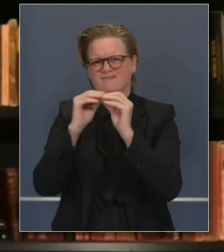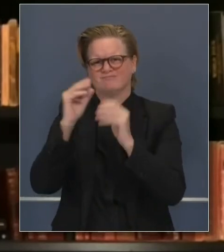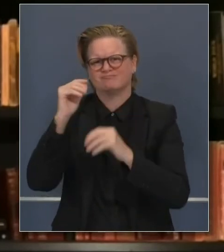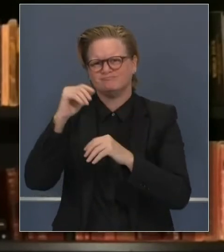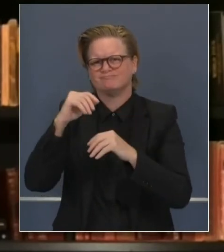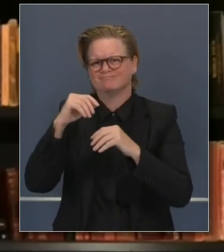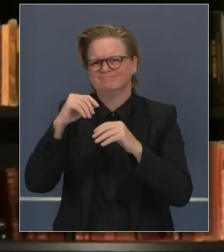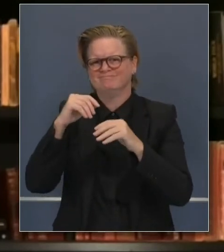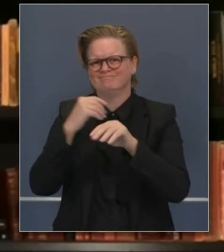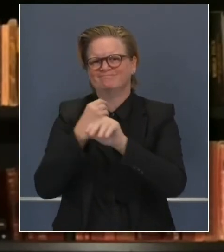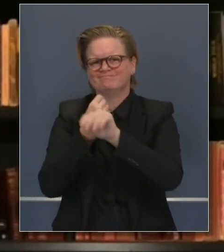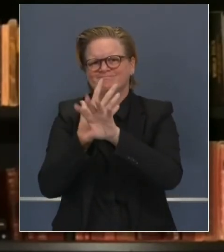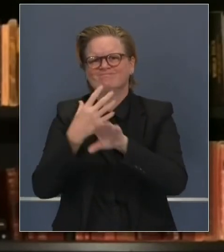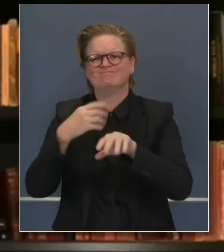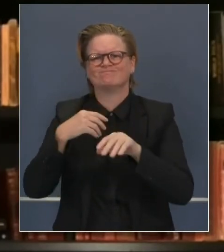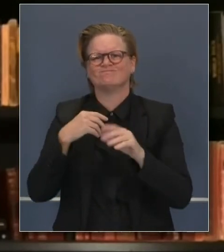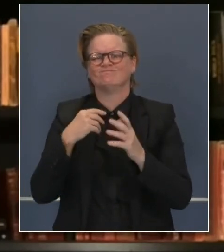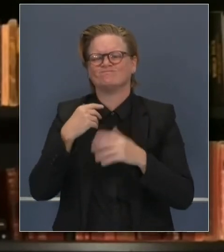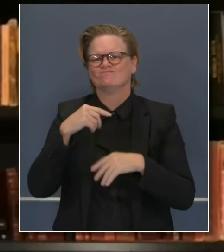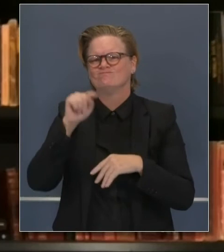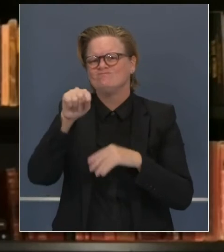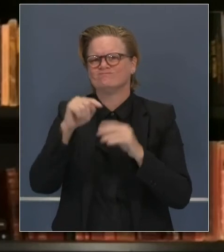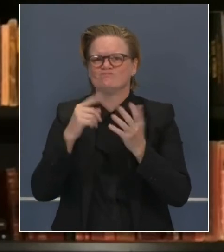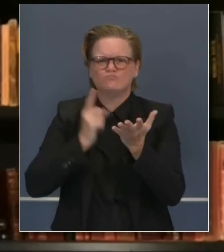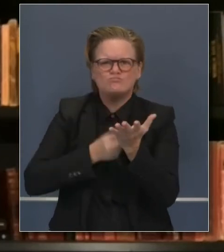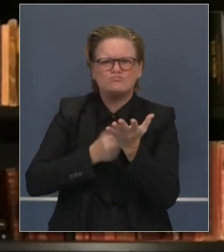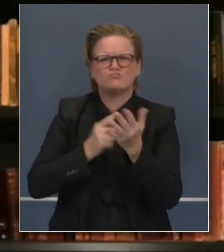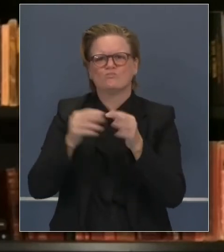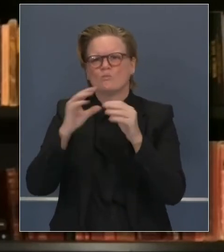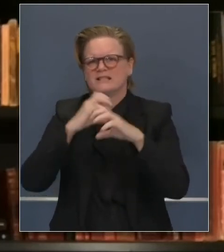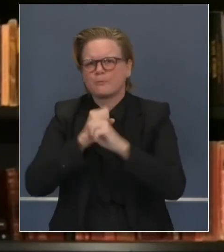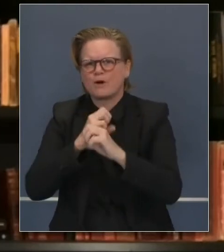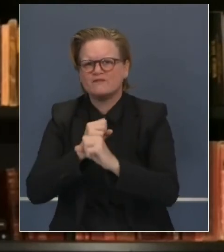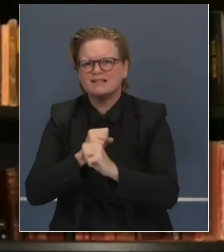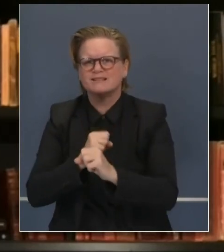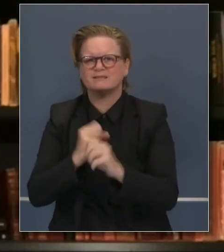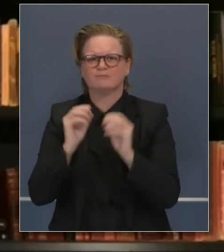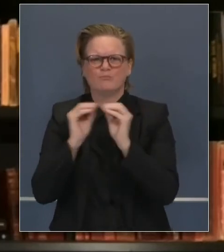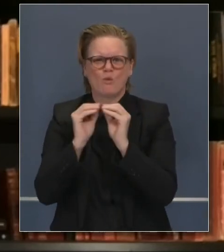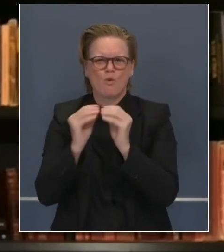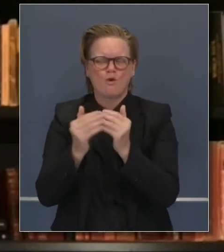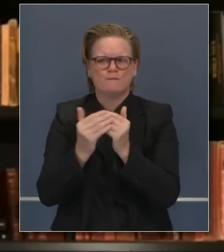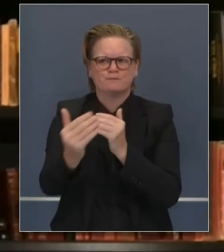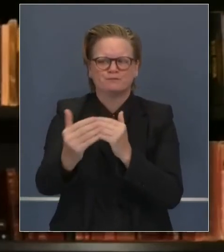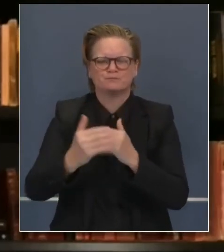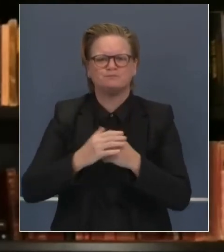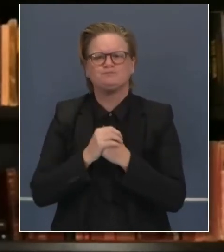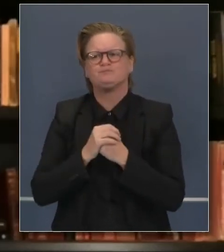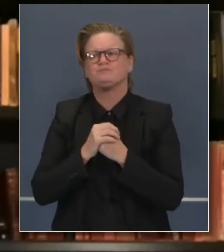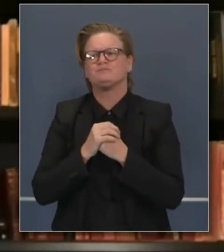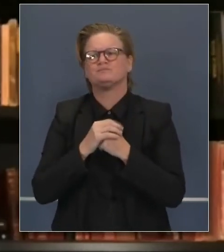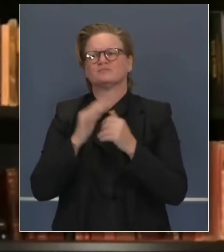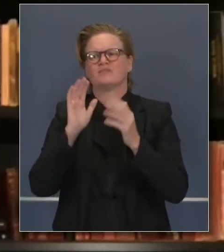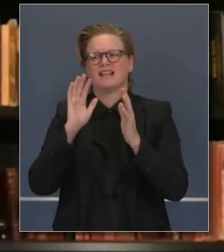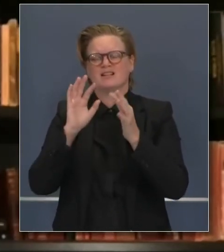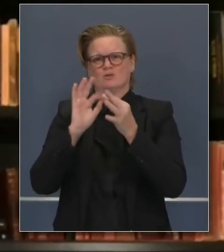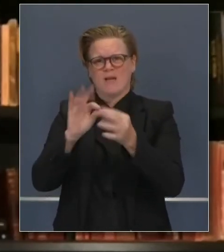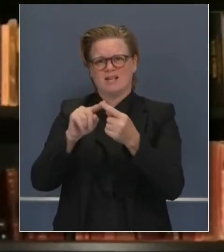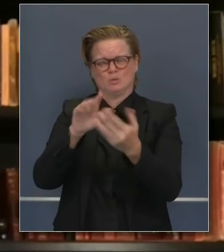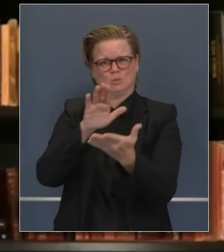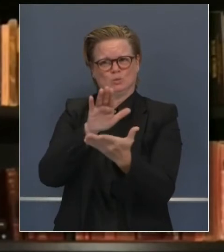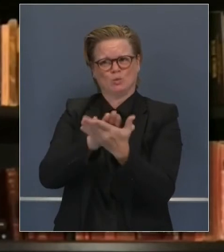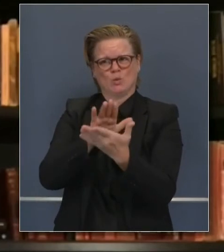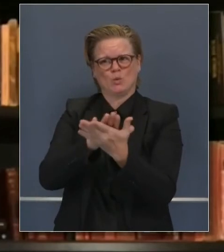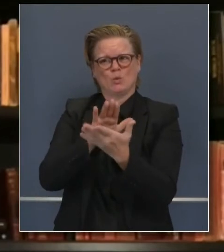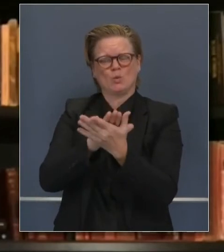some updates from quarantine, previews and updates on issues related to schools. We look forward to advancing.